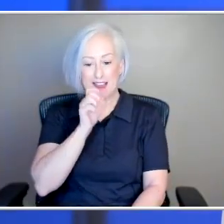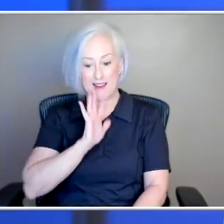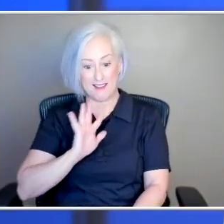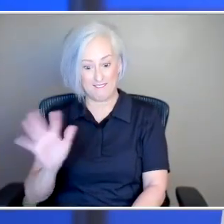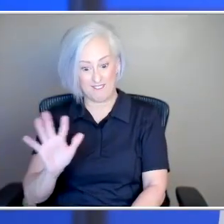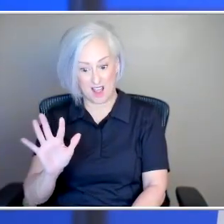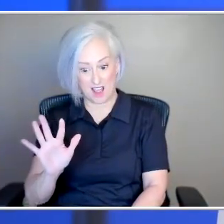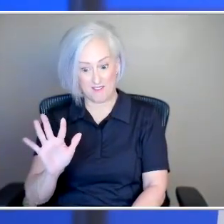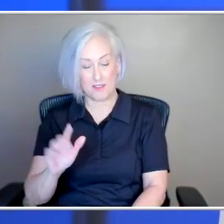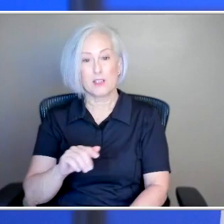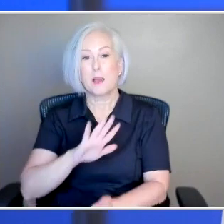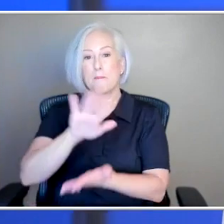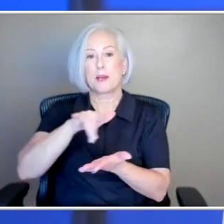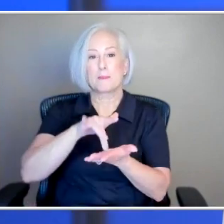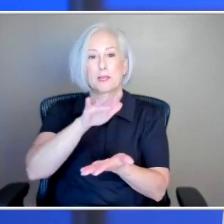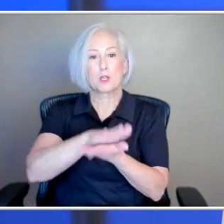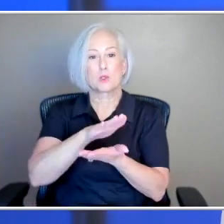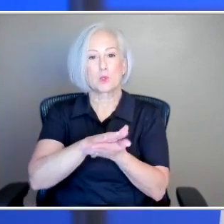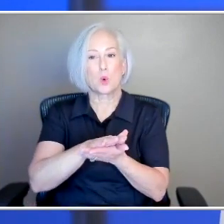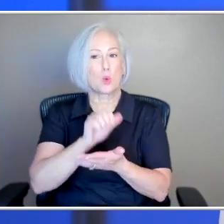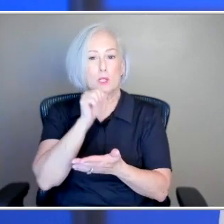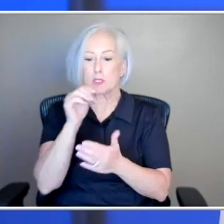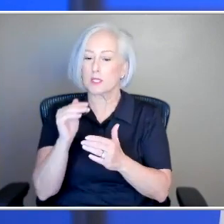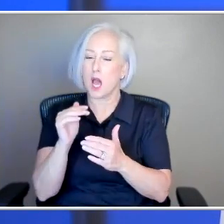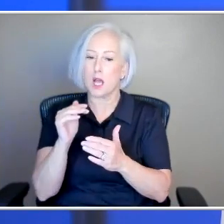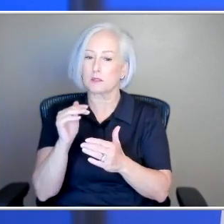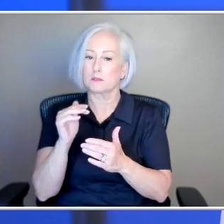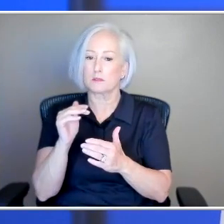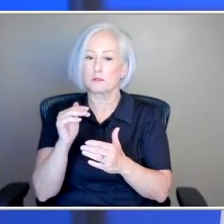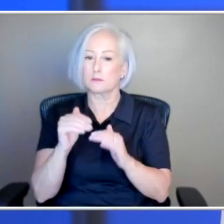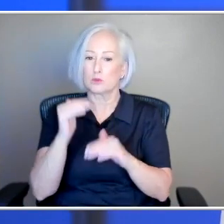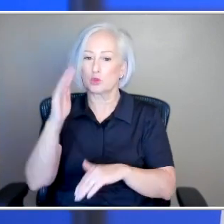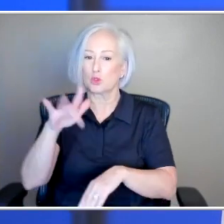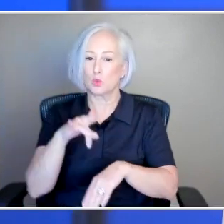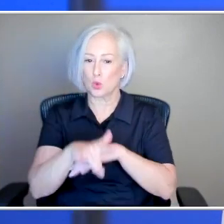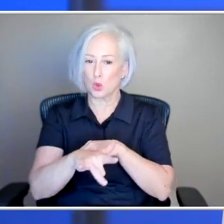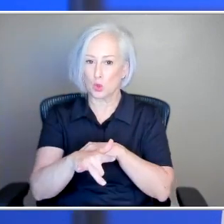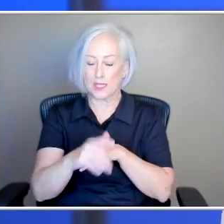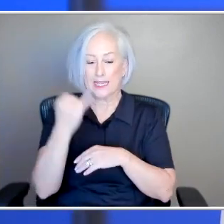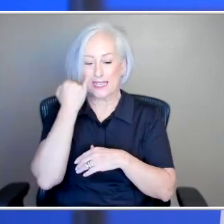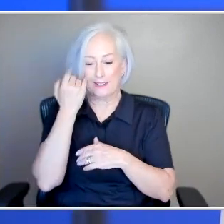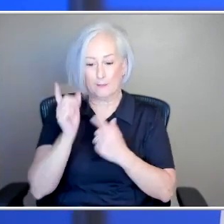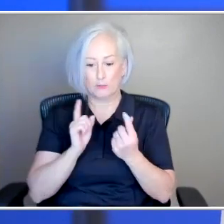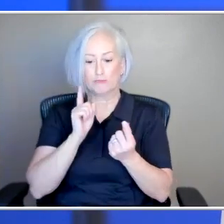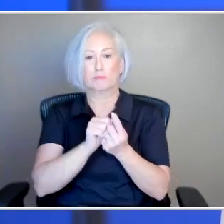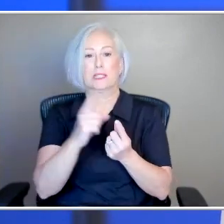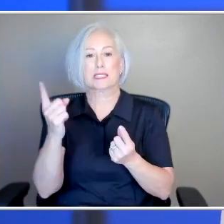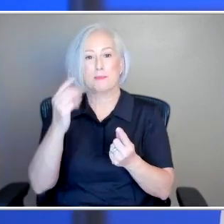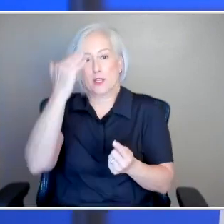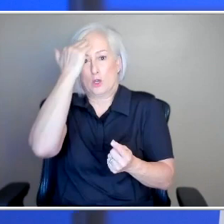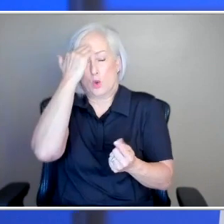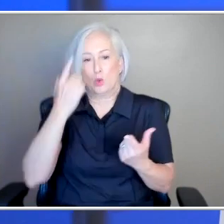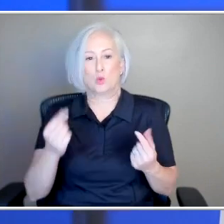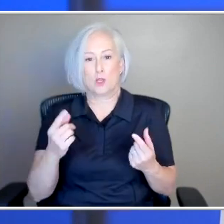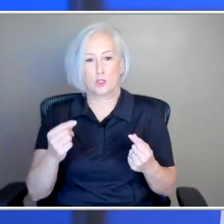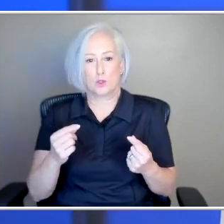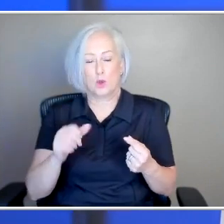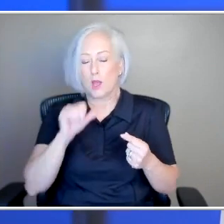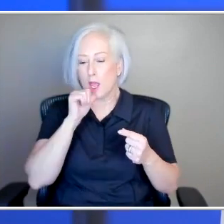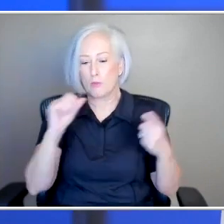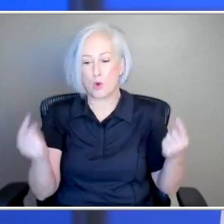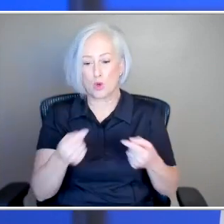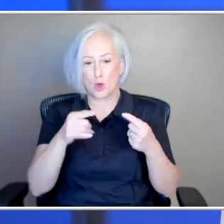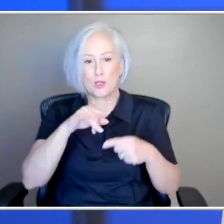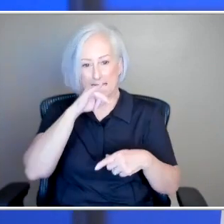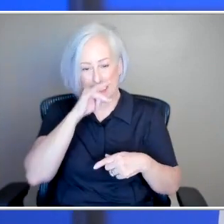is not too early. It's okay as long as you go with somebody that knows what they're doing, and they won't put the kids in harm's way. And as